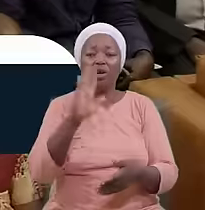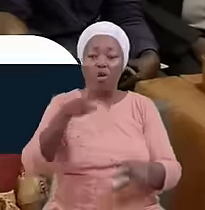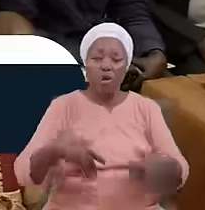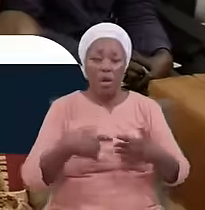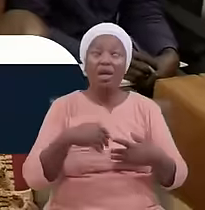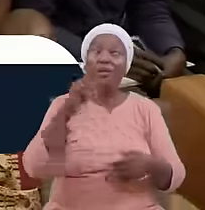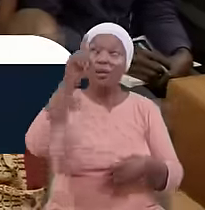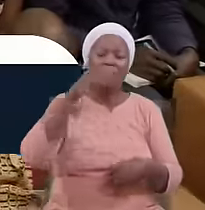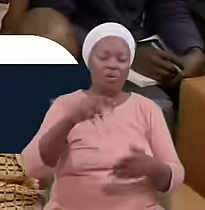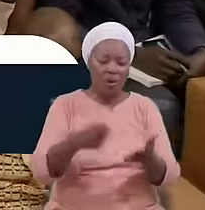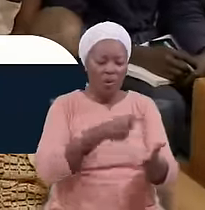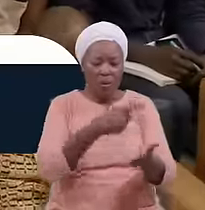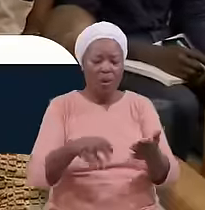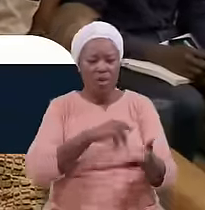tonight.